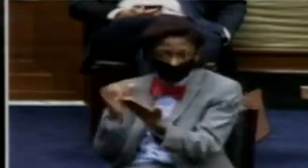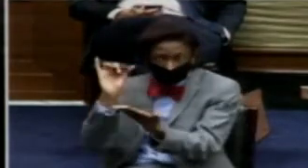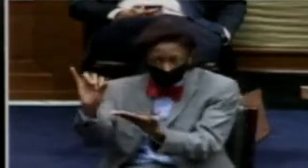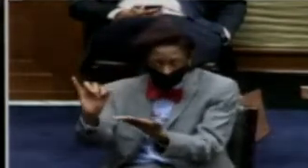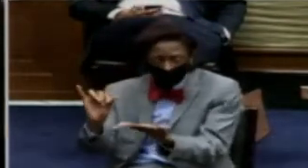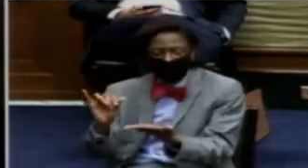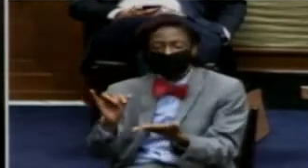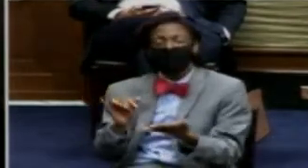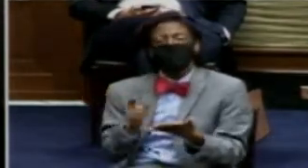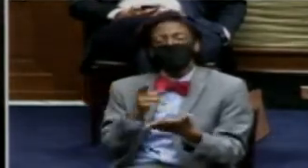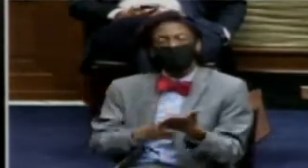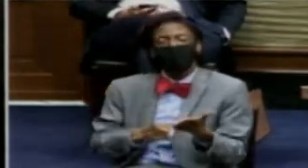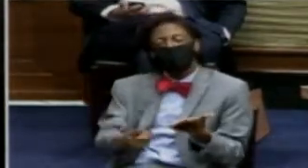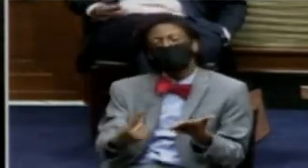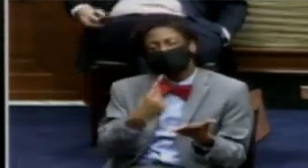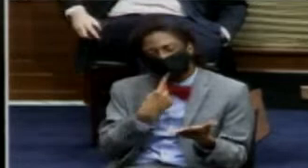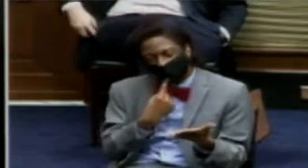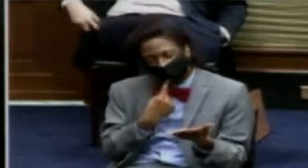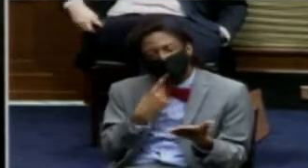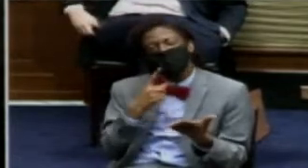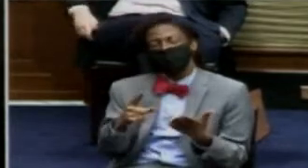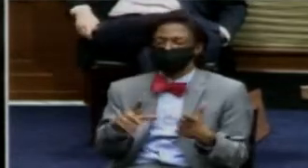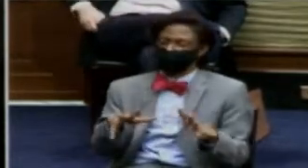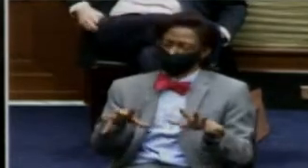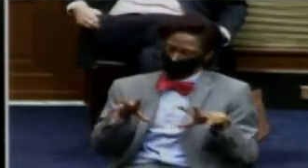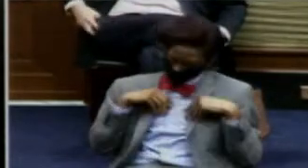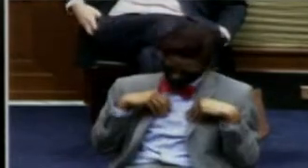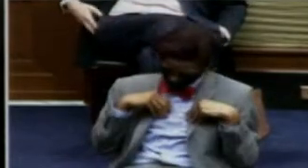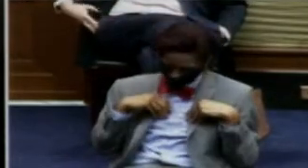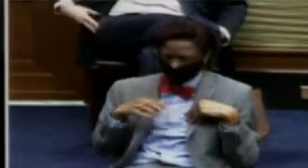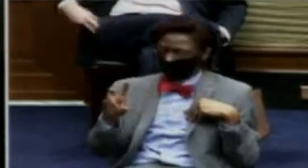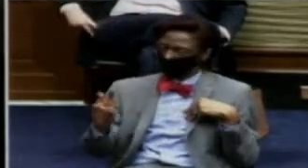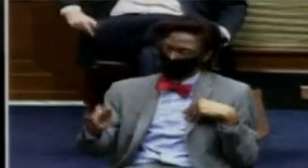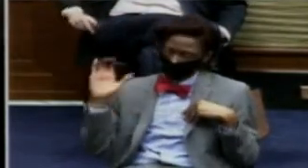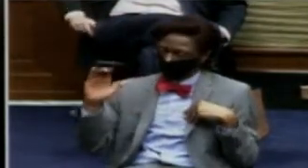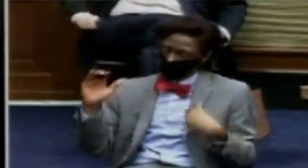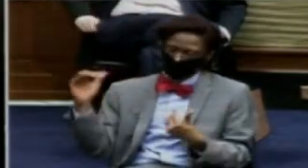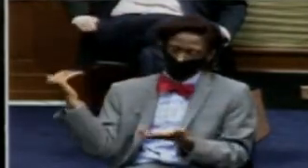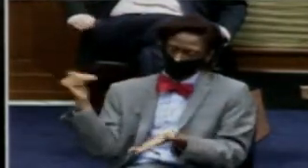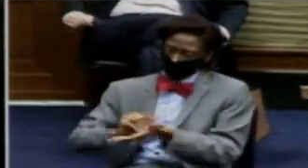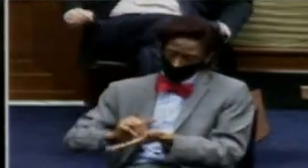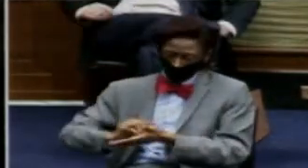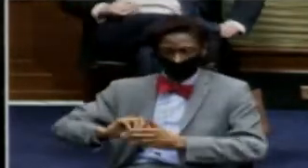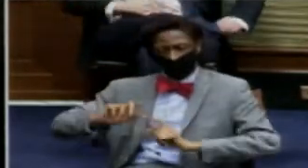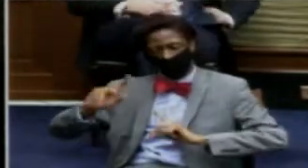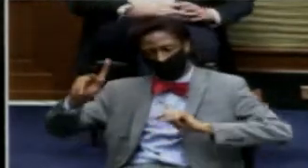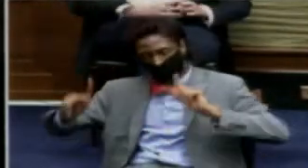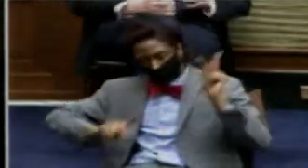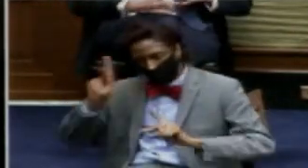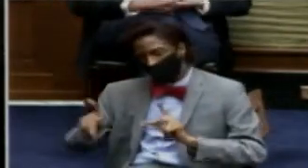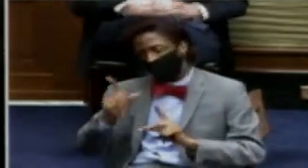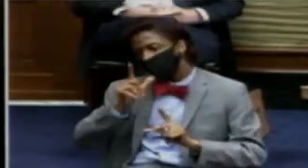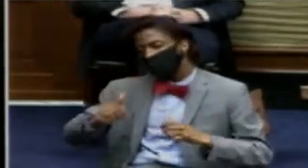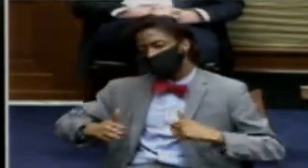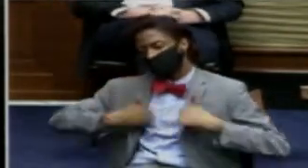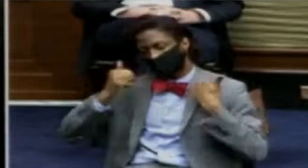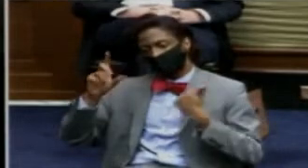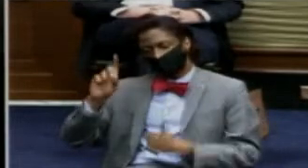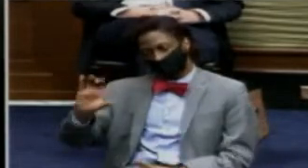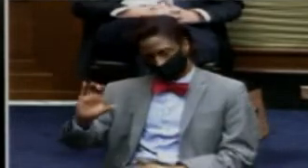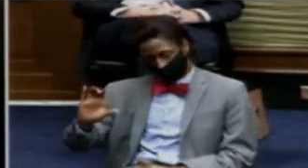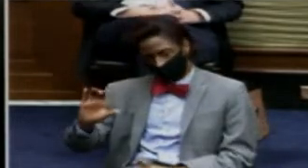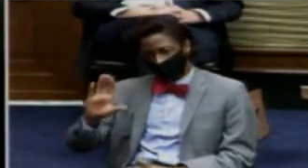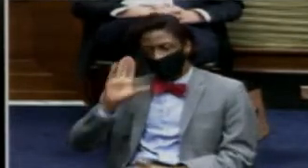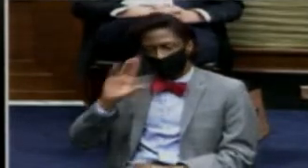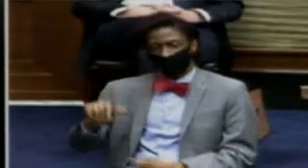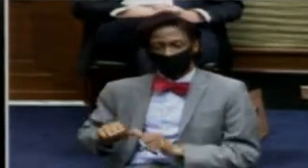really saying is you're comfortable with the fact that 700,000 residents of the District of Columbia will continue to